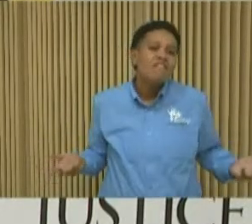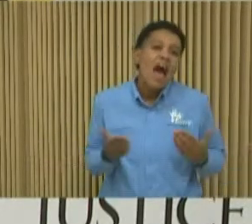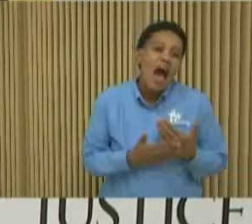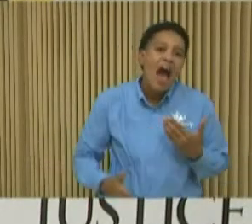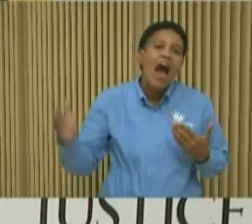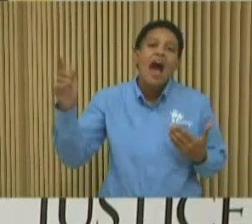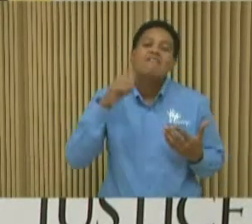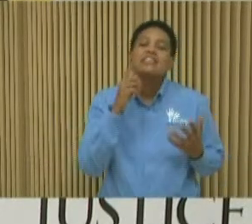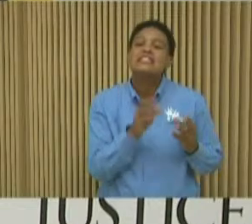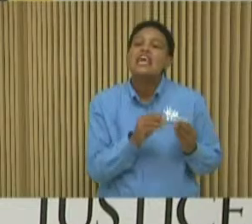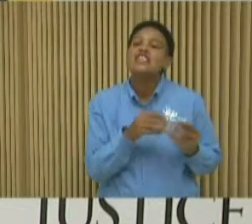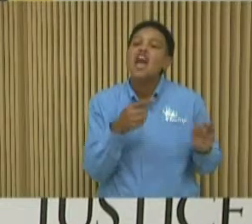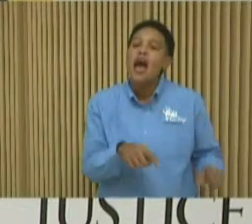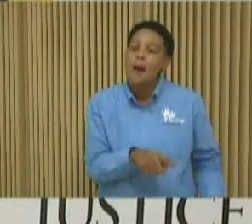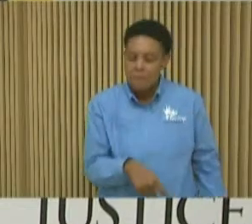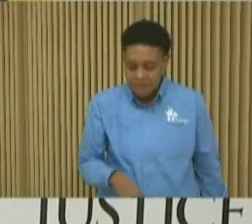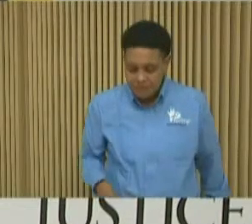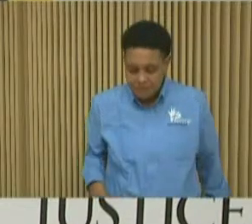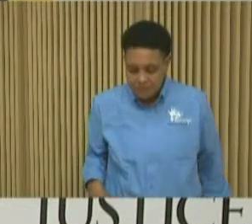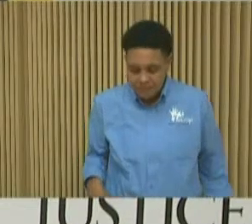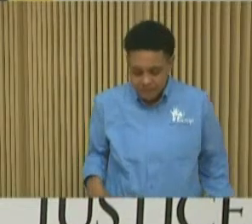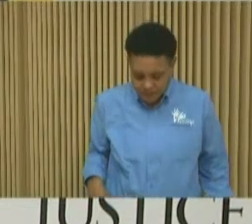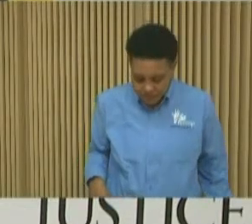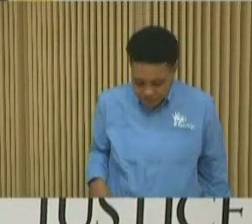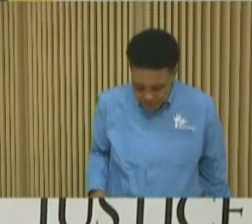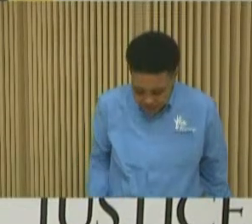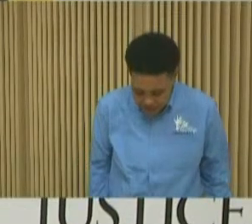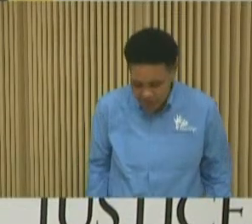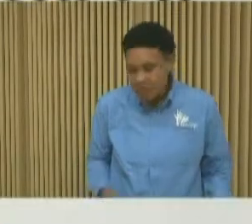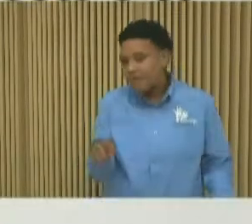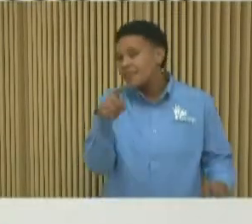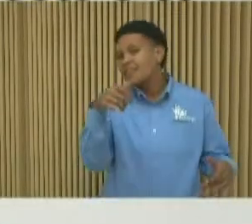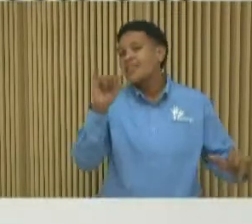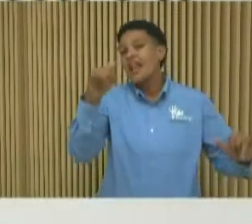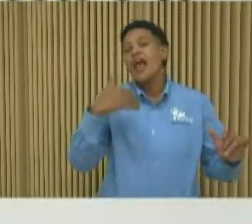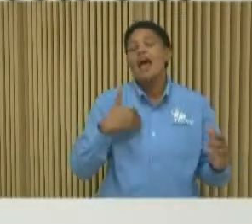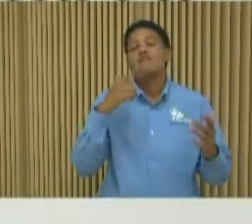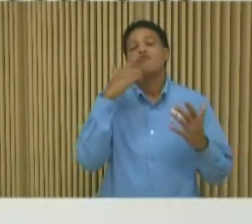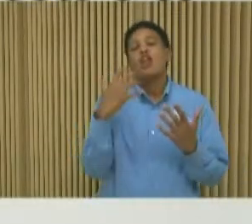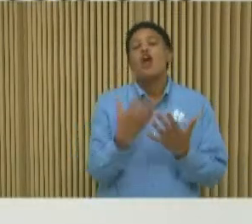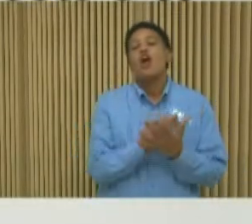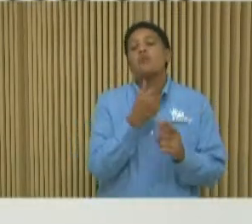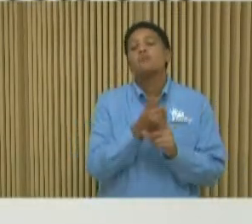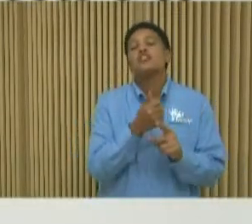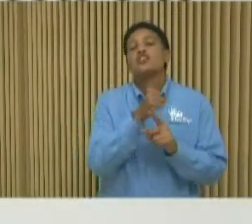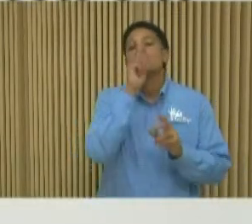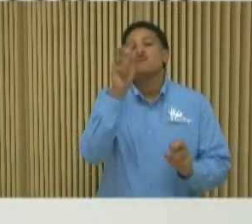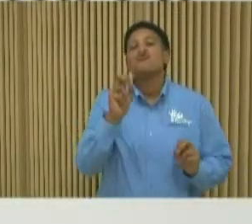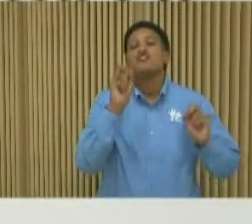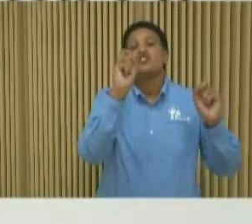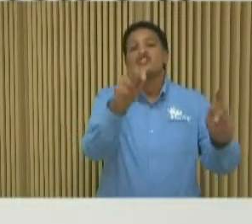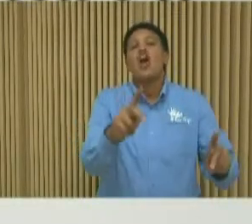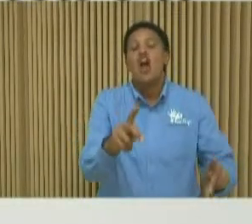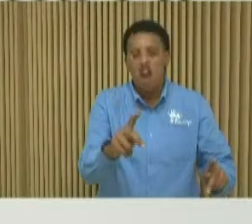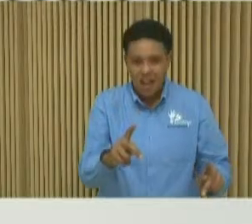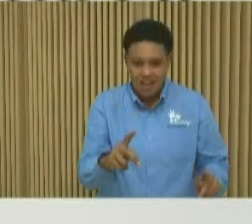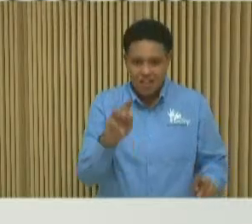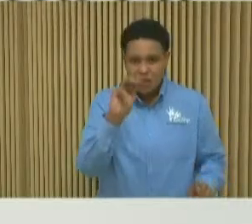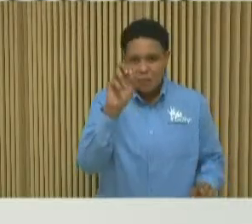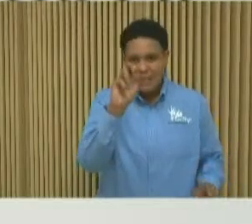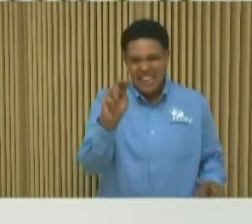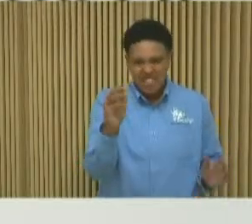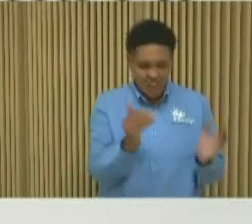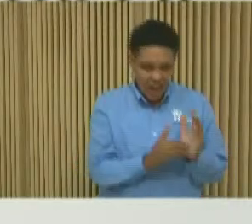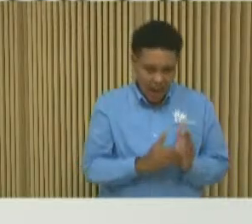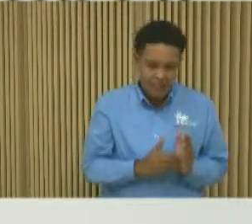the session? So they still have the opportunity to return to mediation.